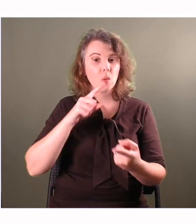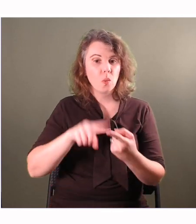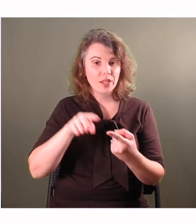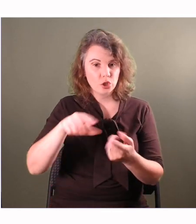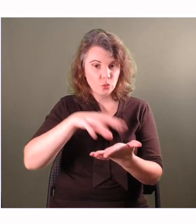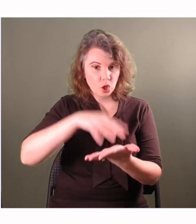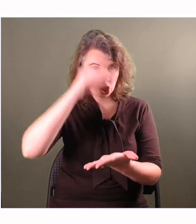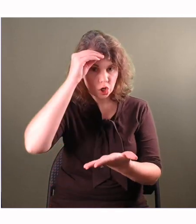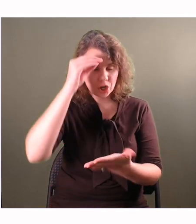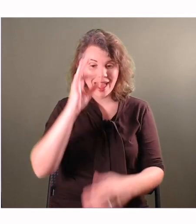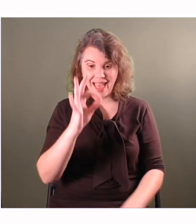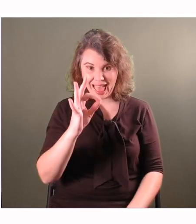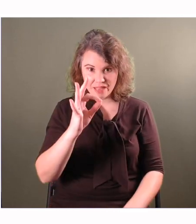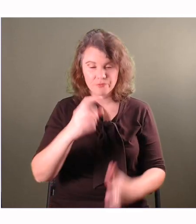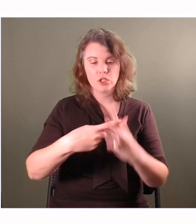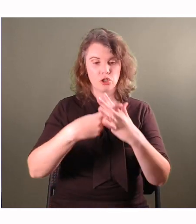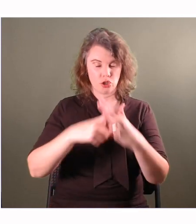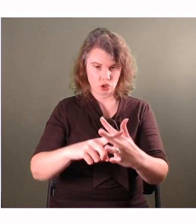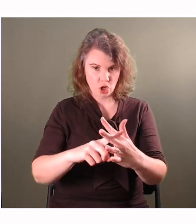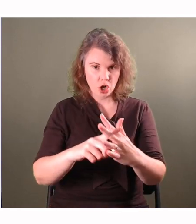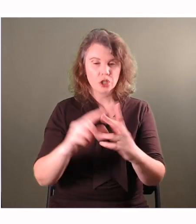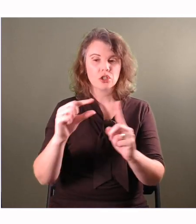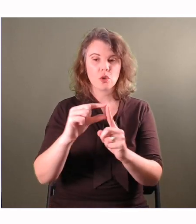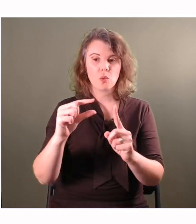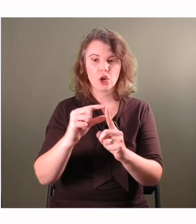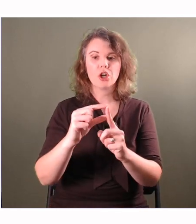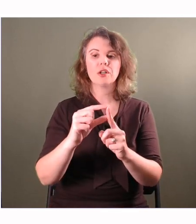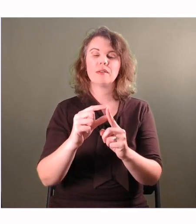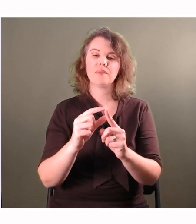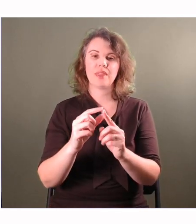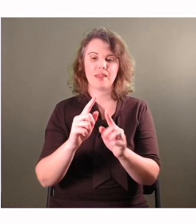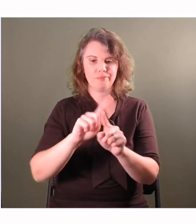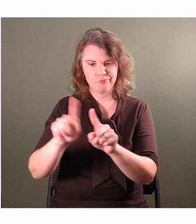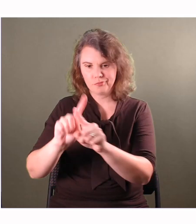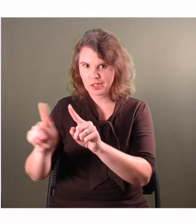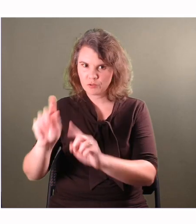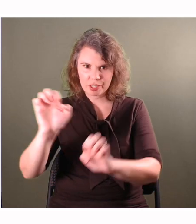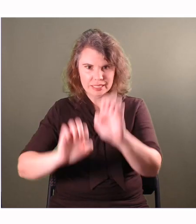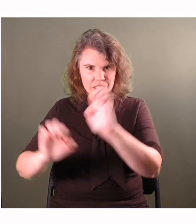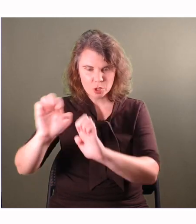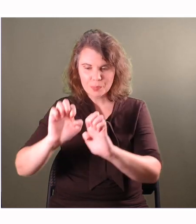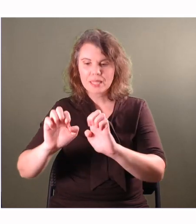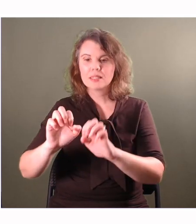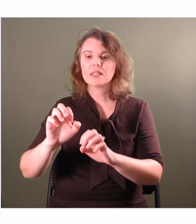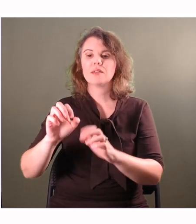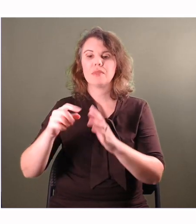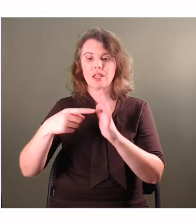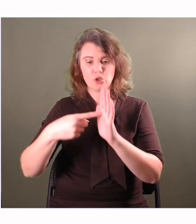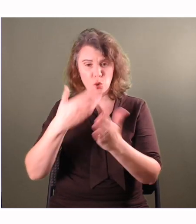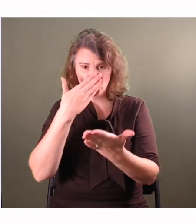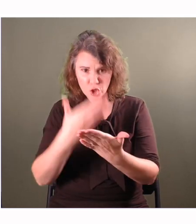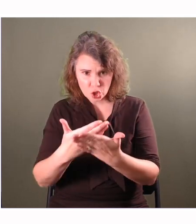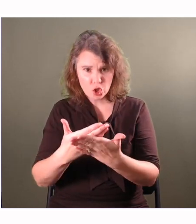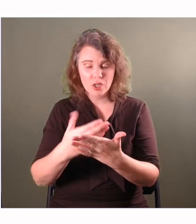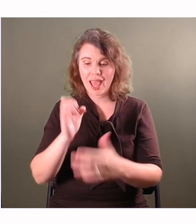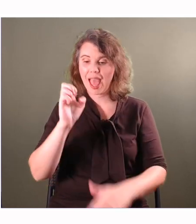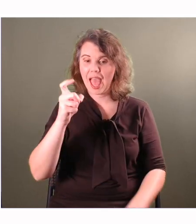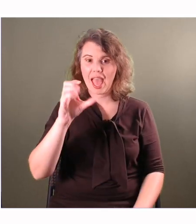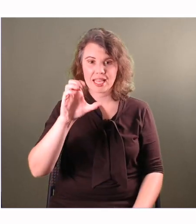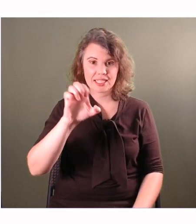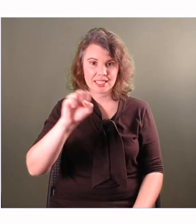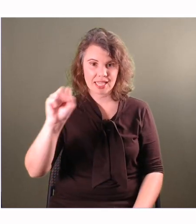you learn that f is an onset, you see the subjects in the experiments, their slips show good